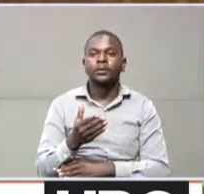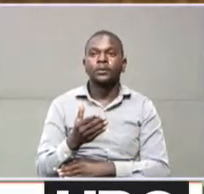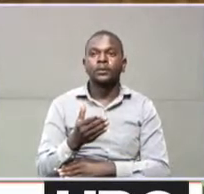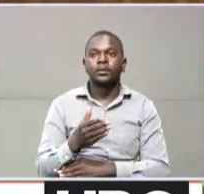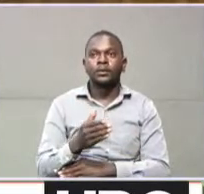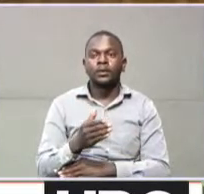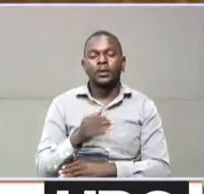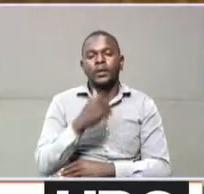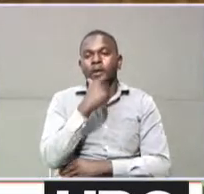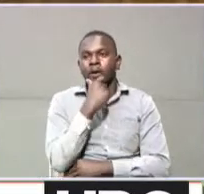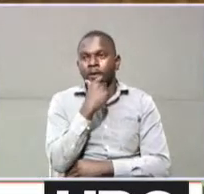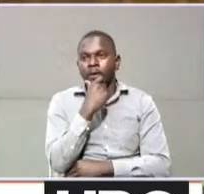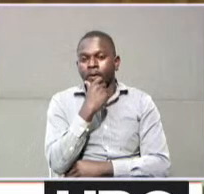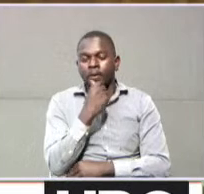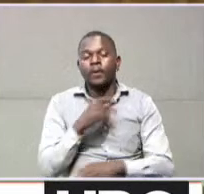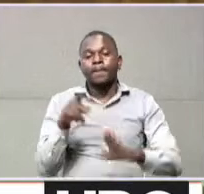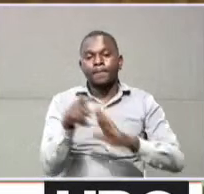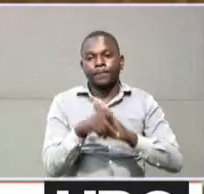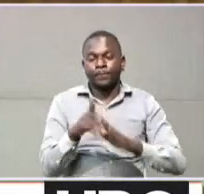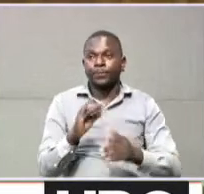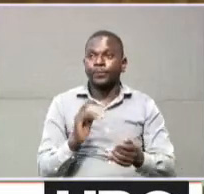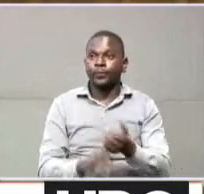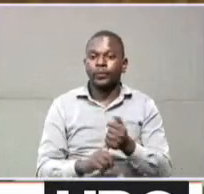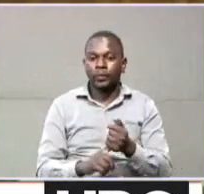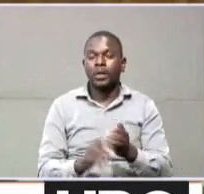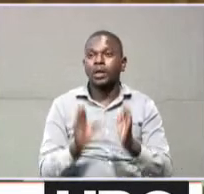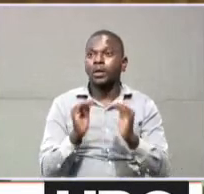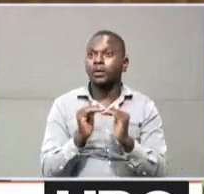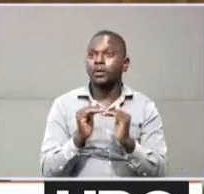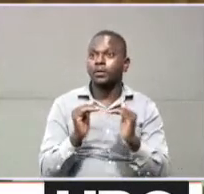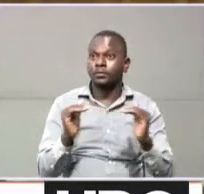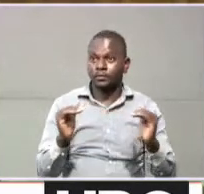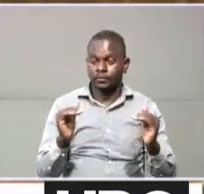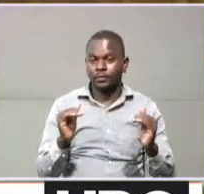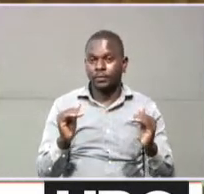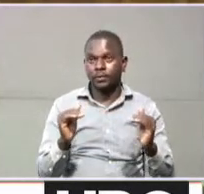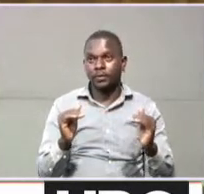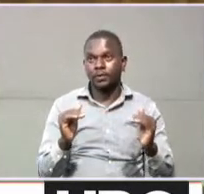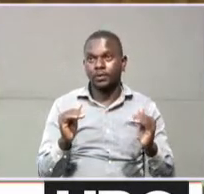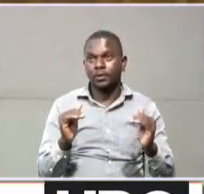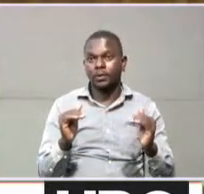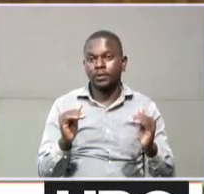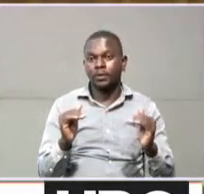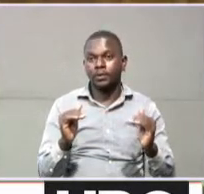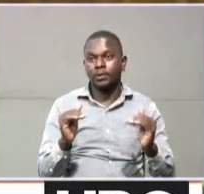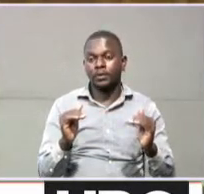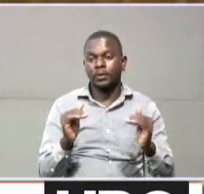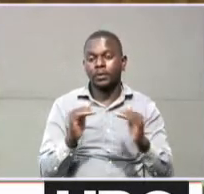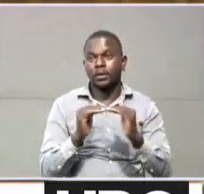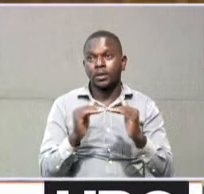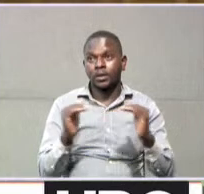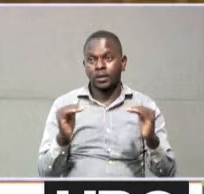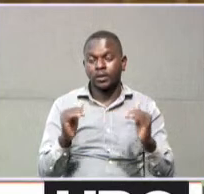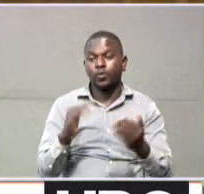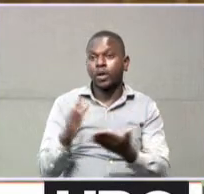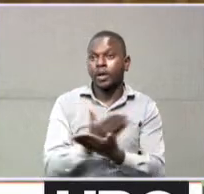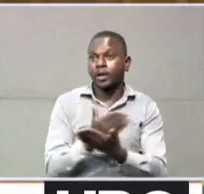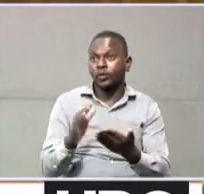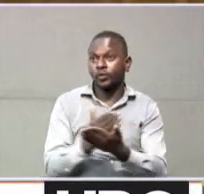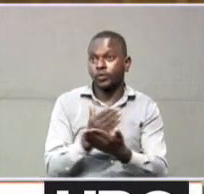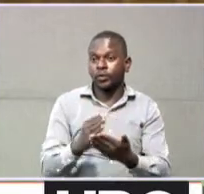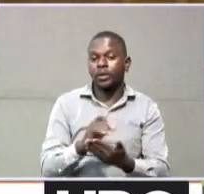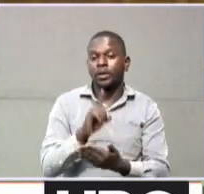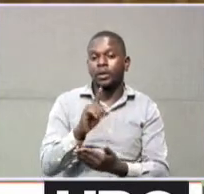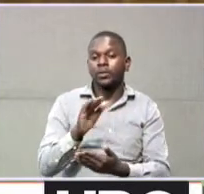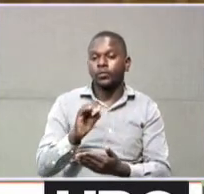in your assumption that all parishes will get equal uh we regret equal share 100